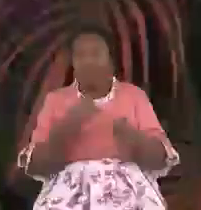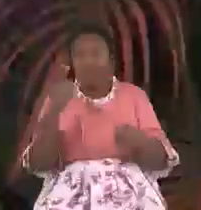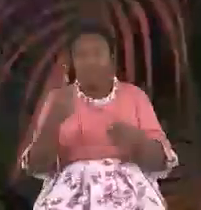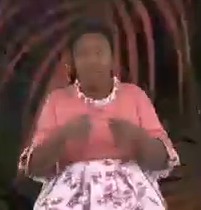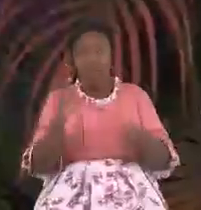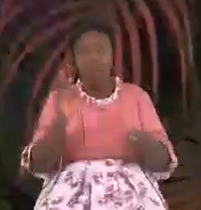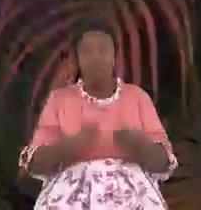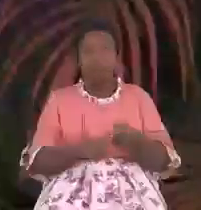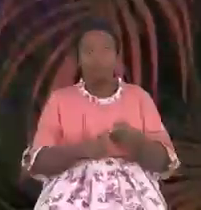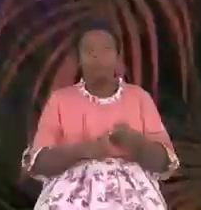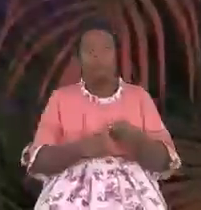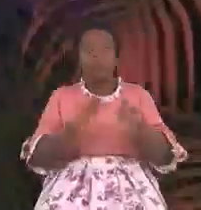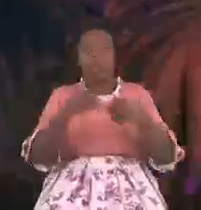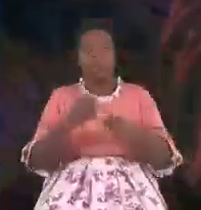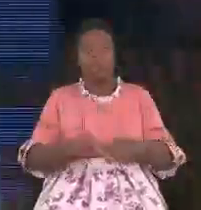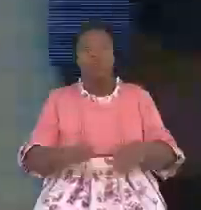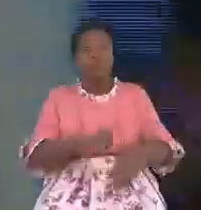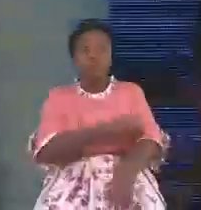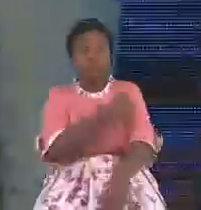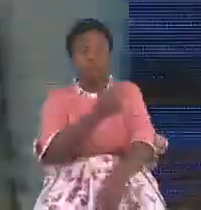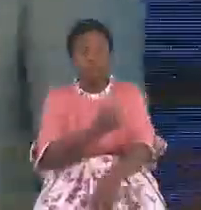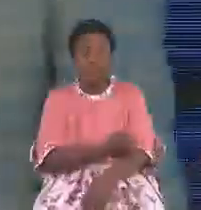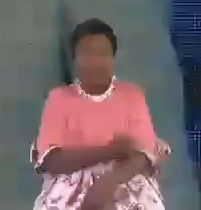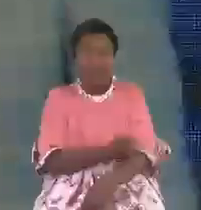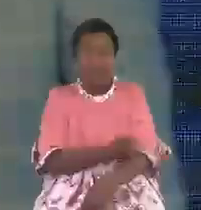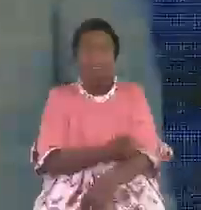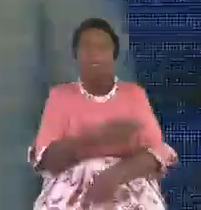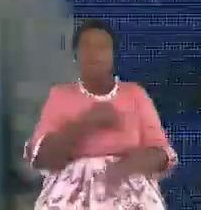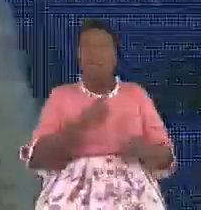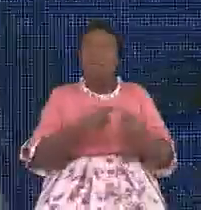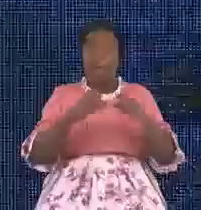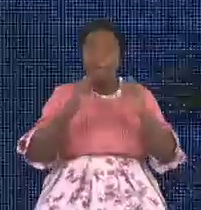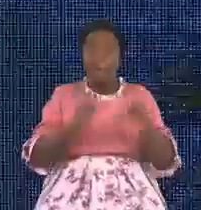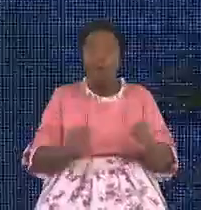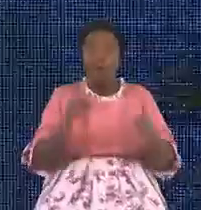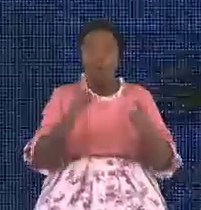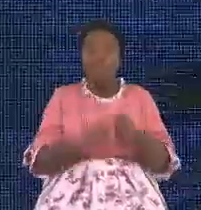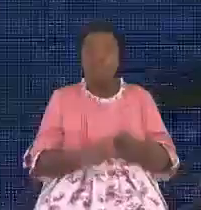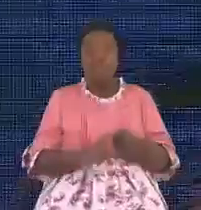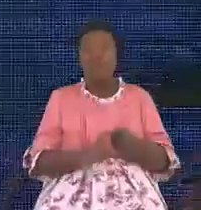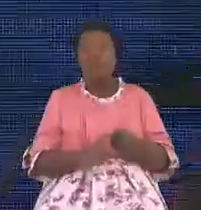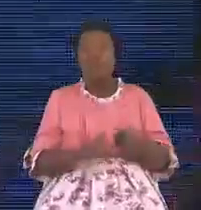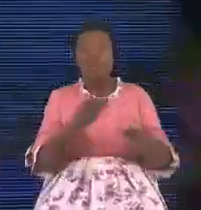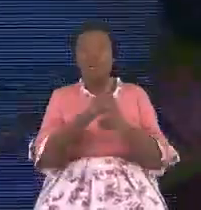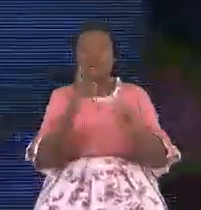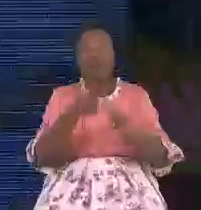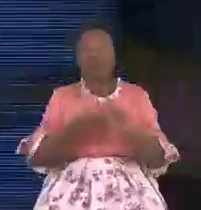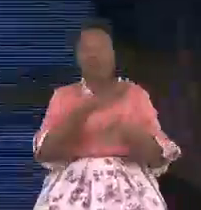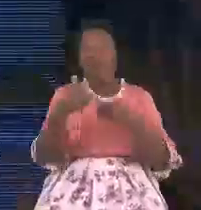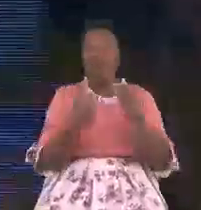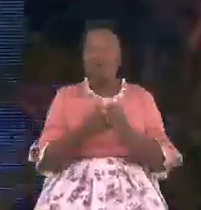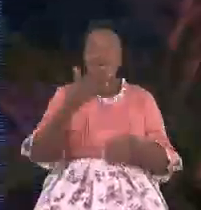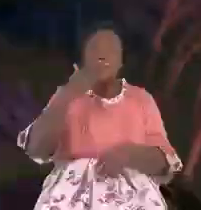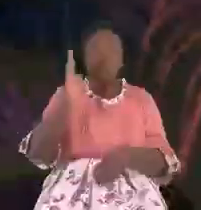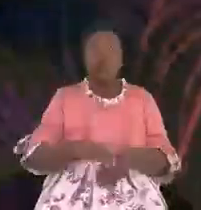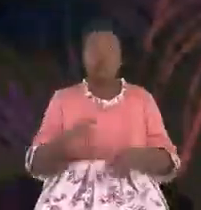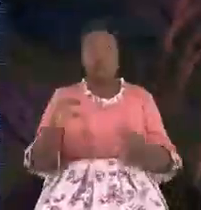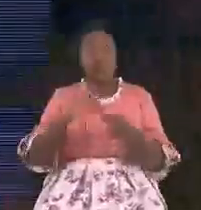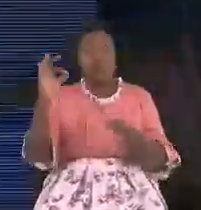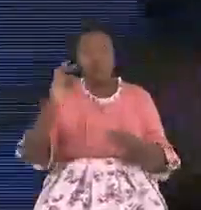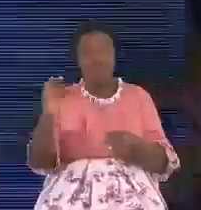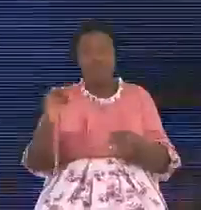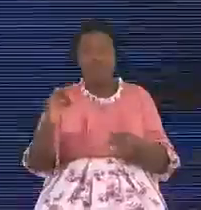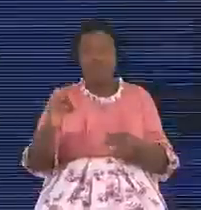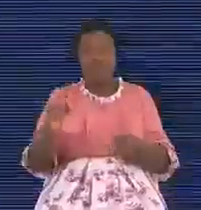dominion power to deliver from every evil spirit every evil power power